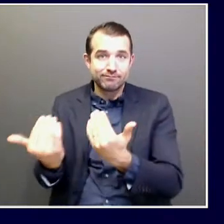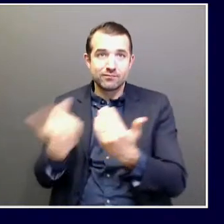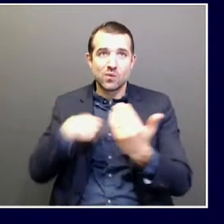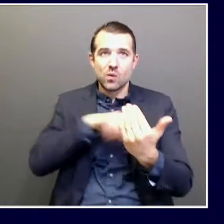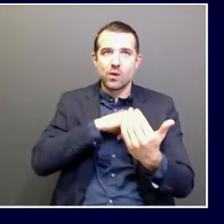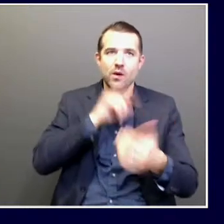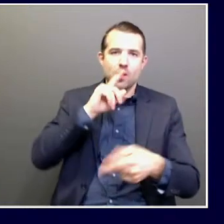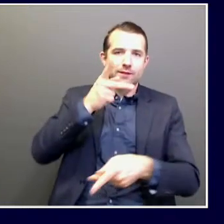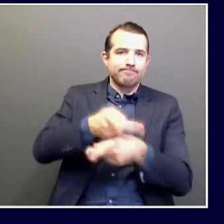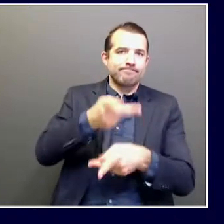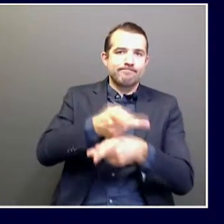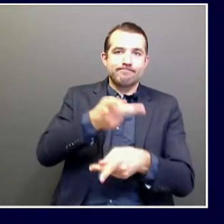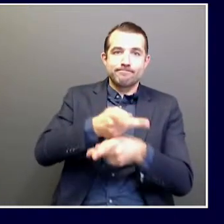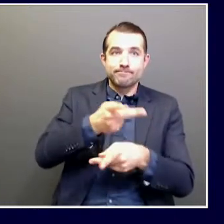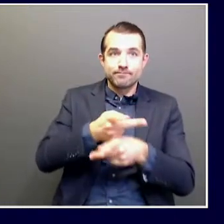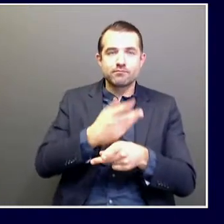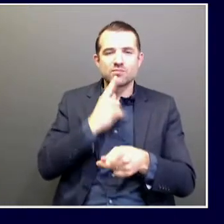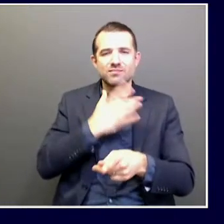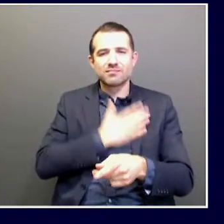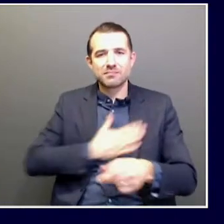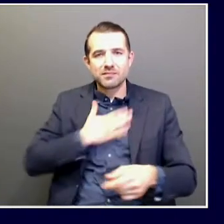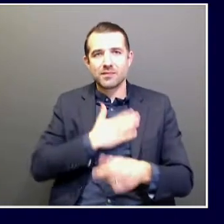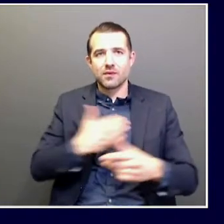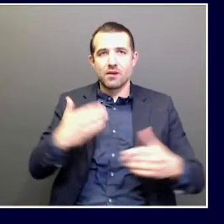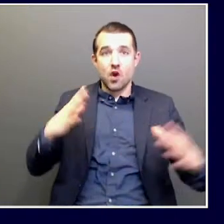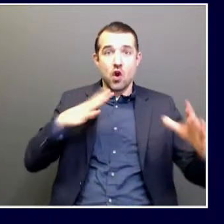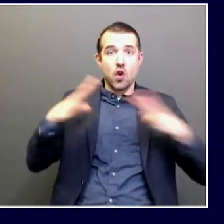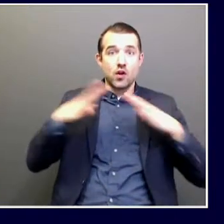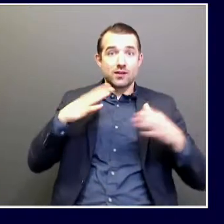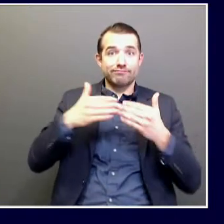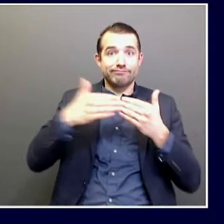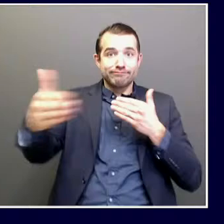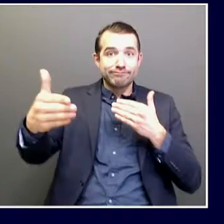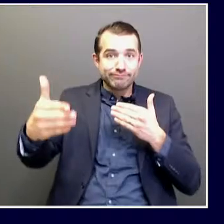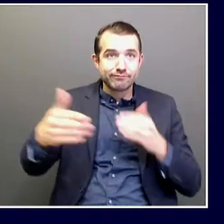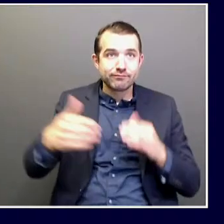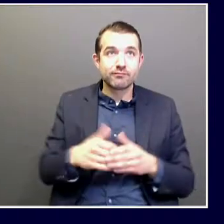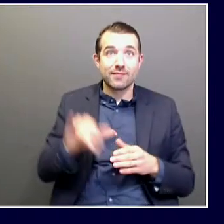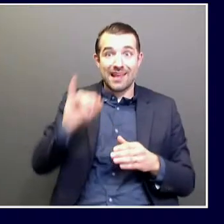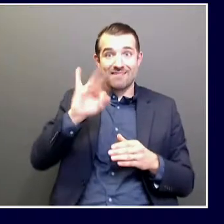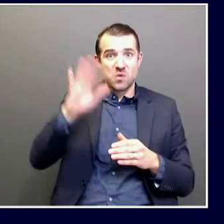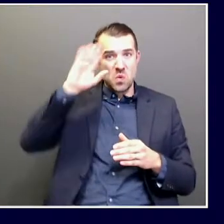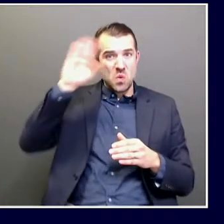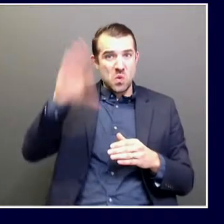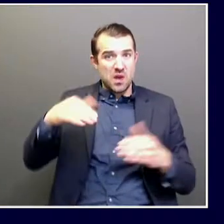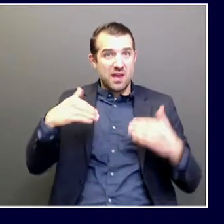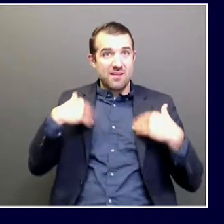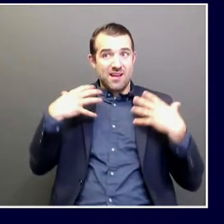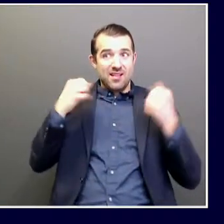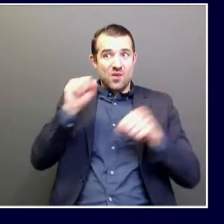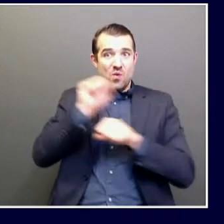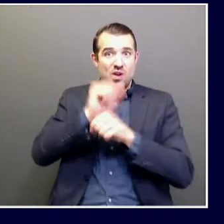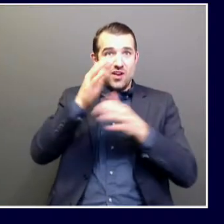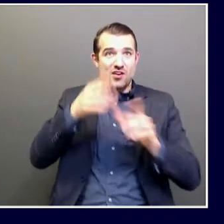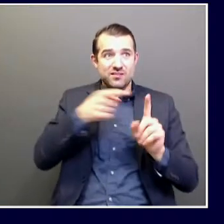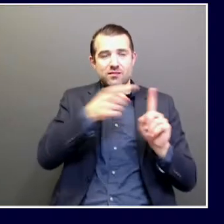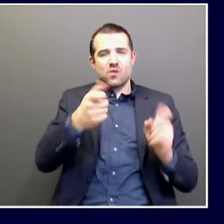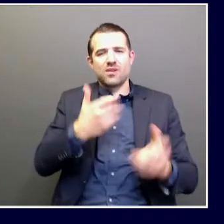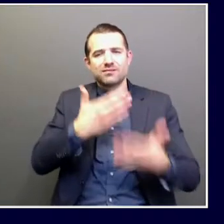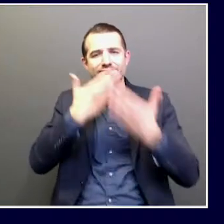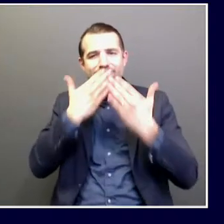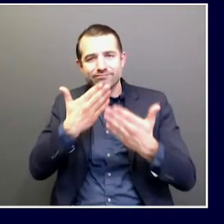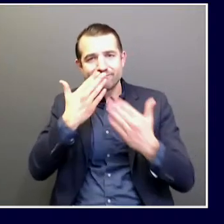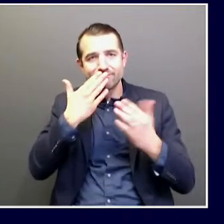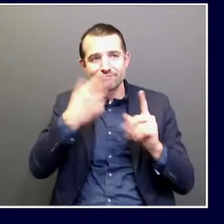There are jobs, we talked about the strain on us for the past 2 years. Just imagine the strain of continually having